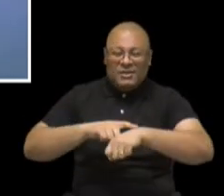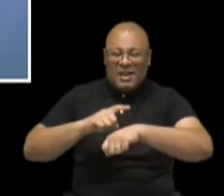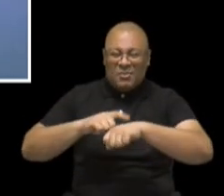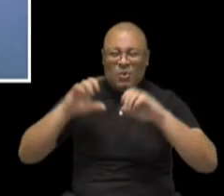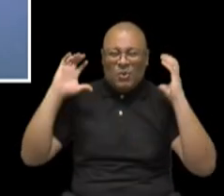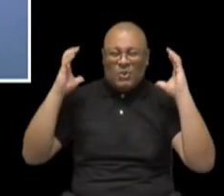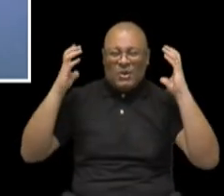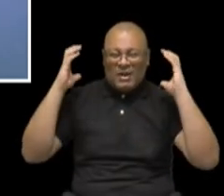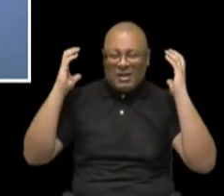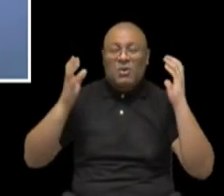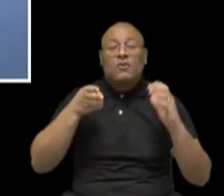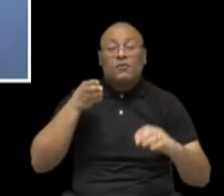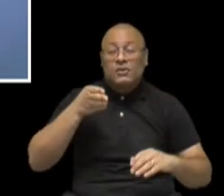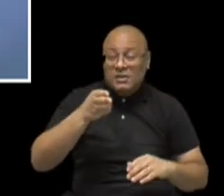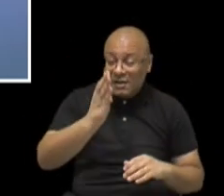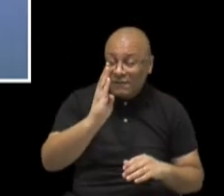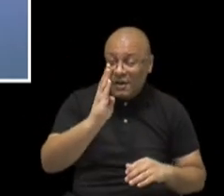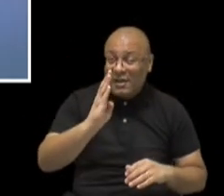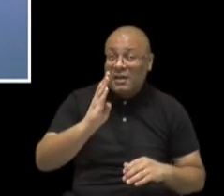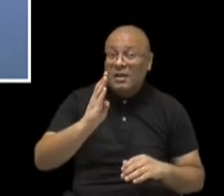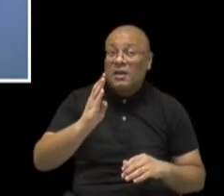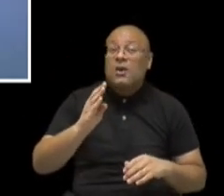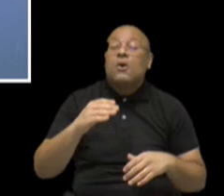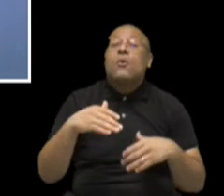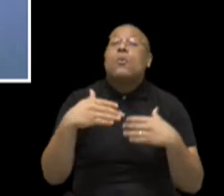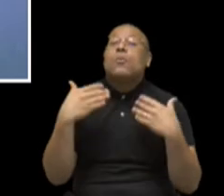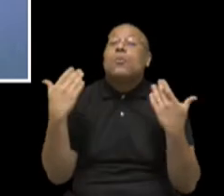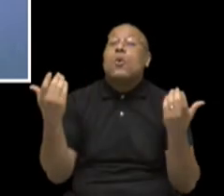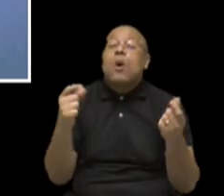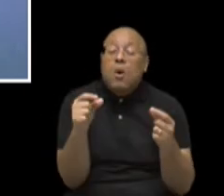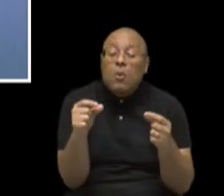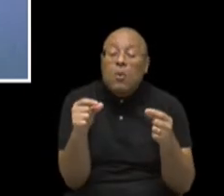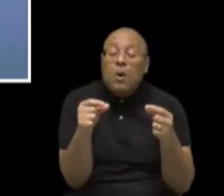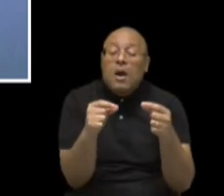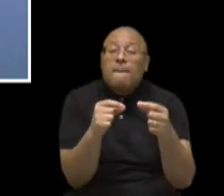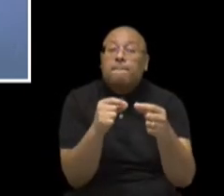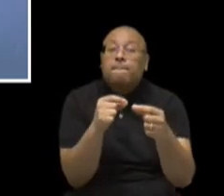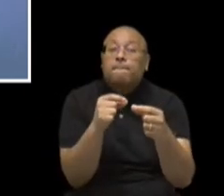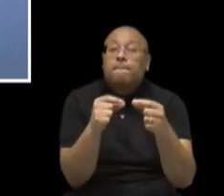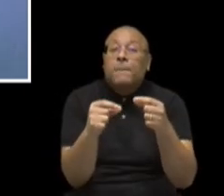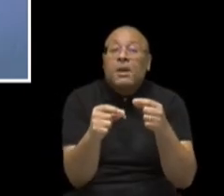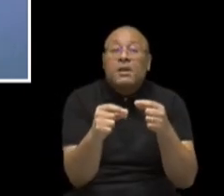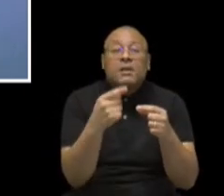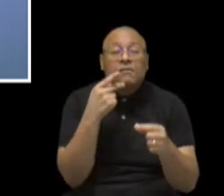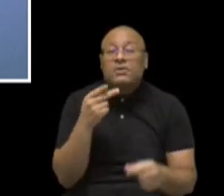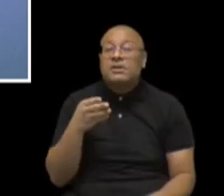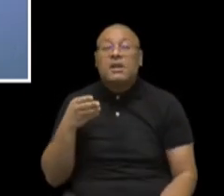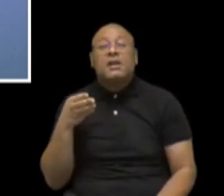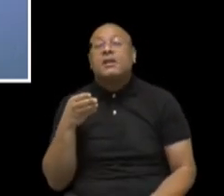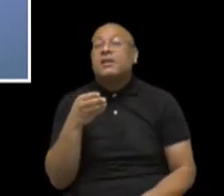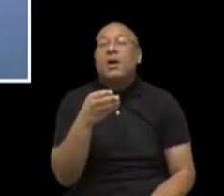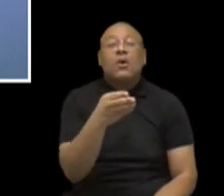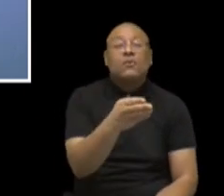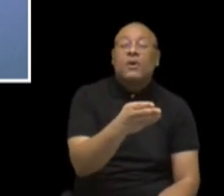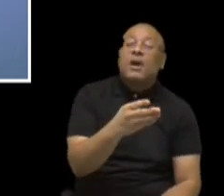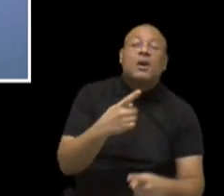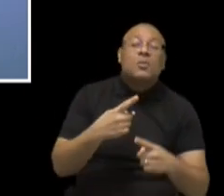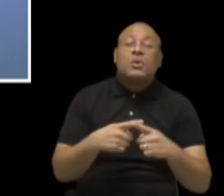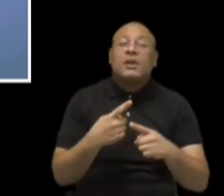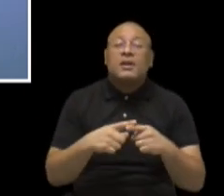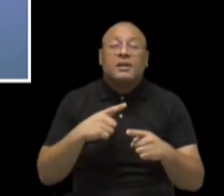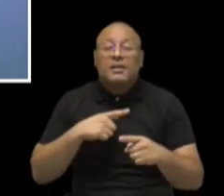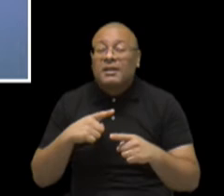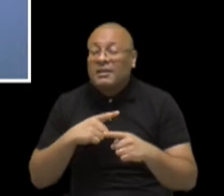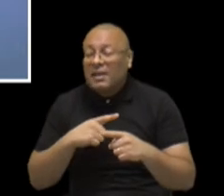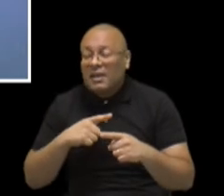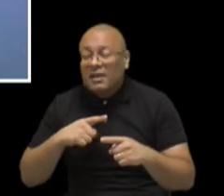wherever you go. So what is the piece that you will not let go because it has so many stories? It's